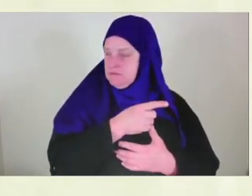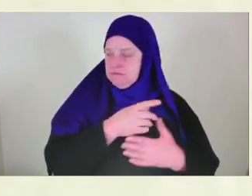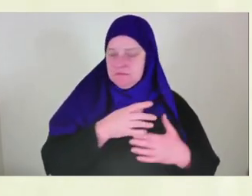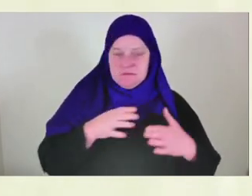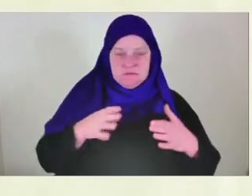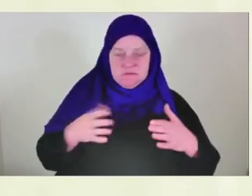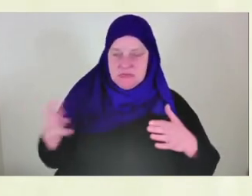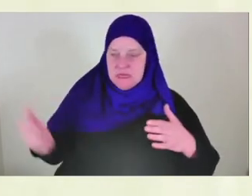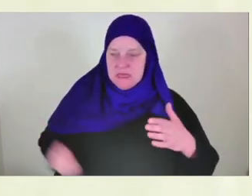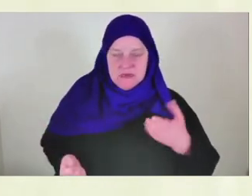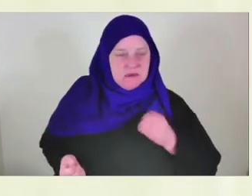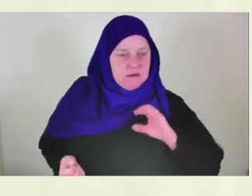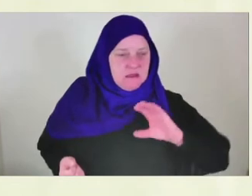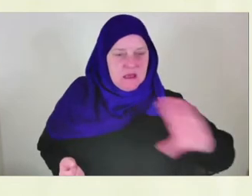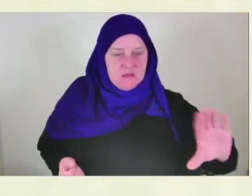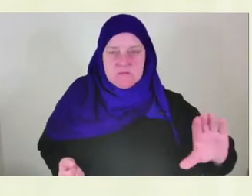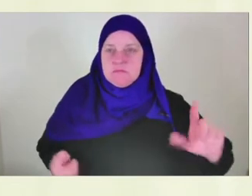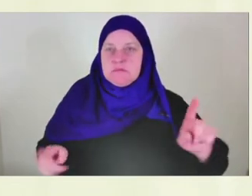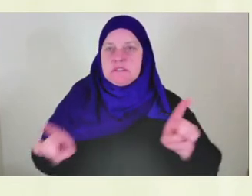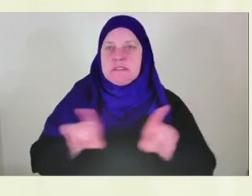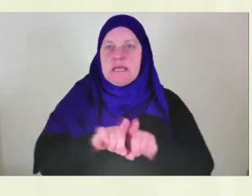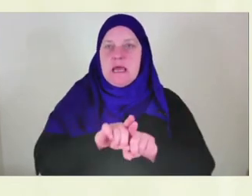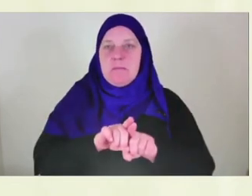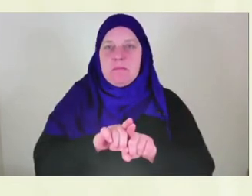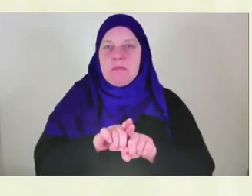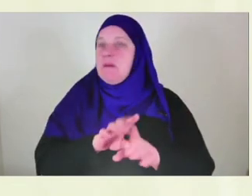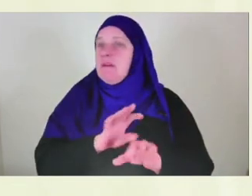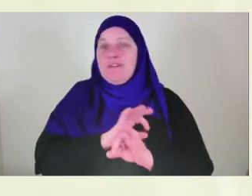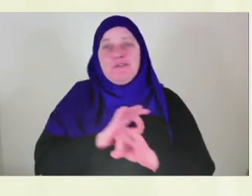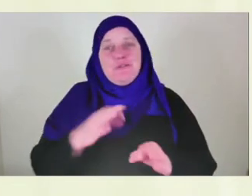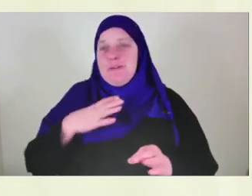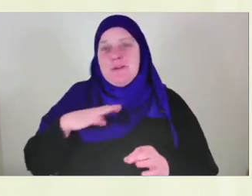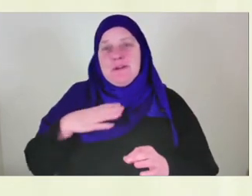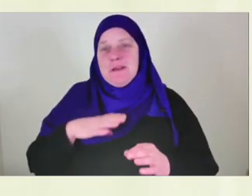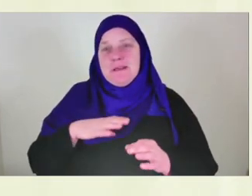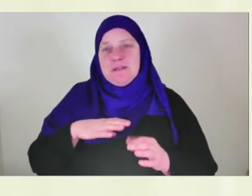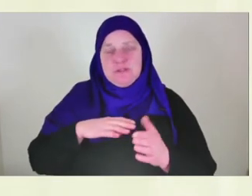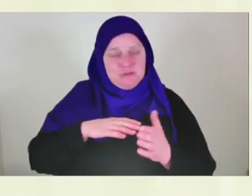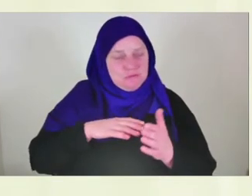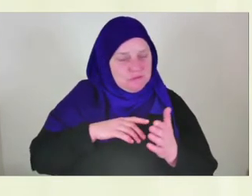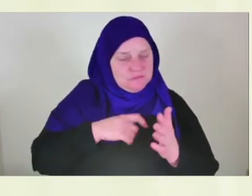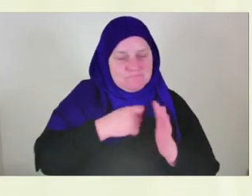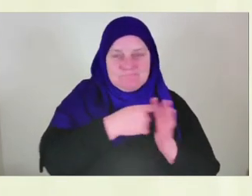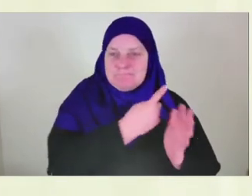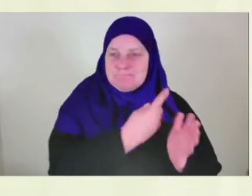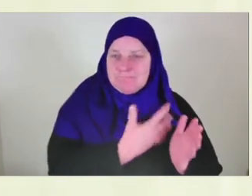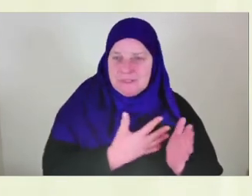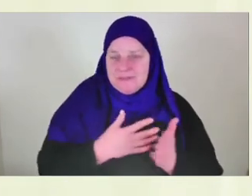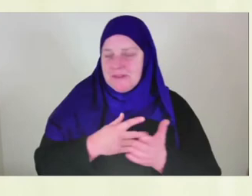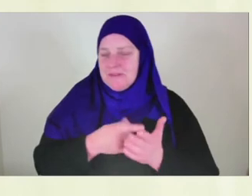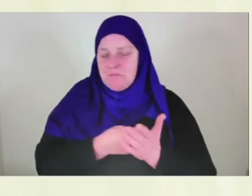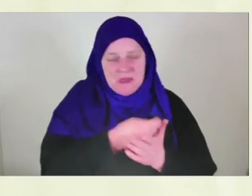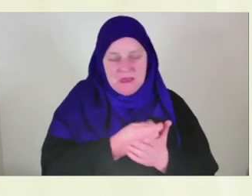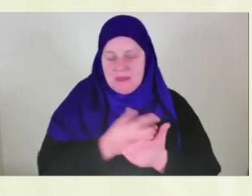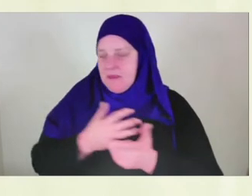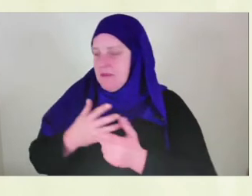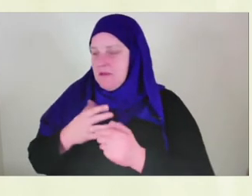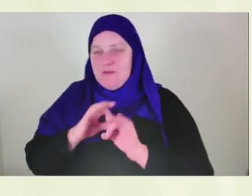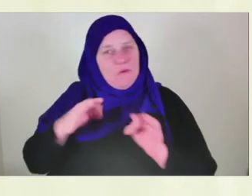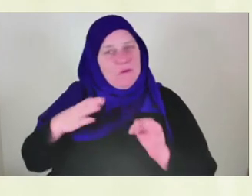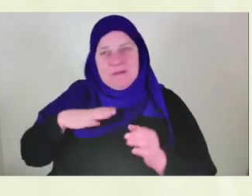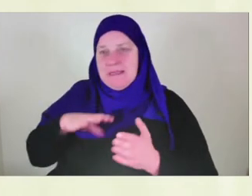things that are considered necessities. And Samah the Sheikh mentioned a car, for example. If the car is considered a